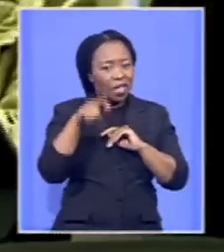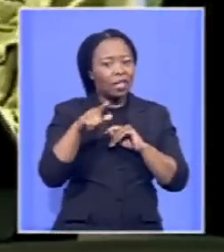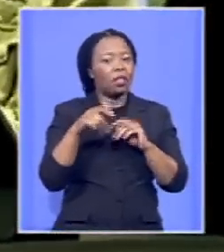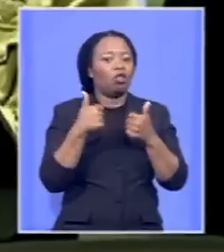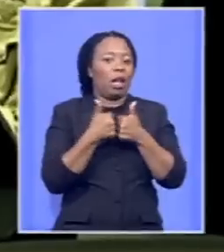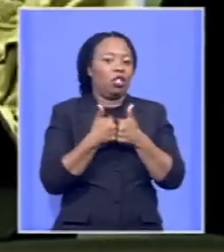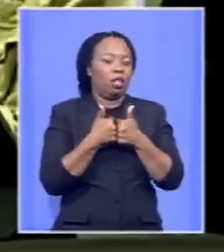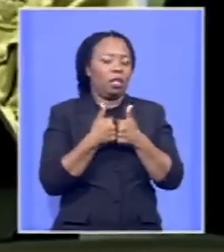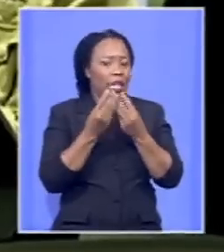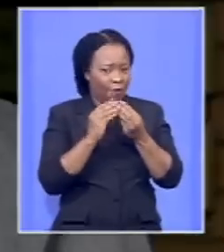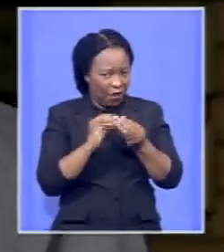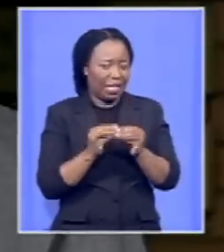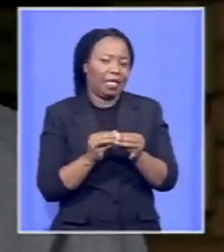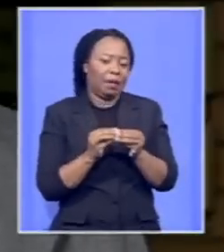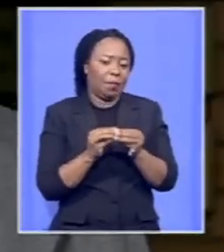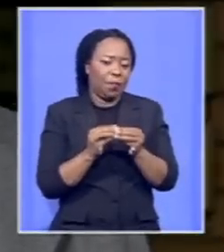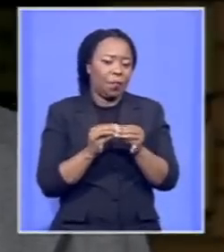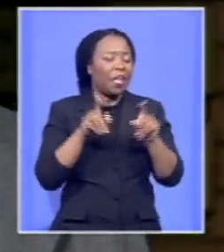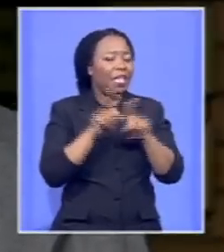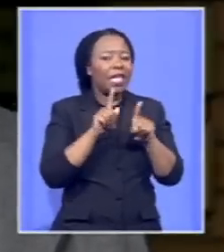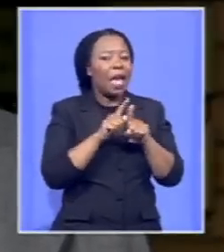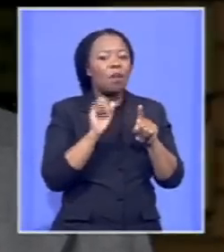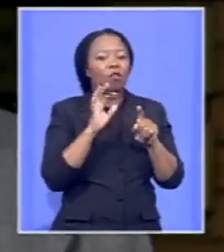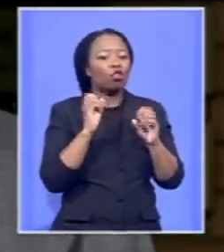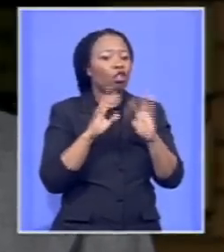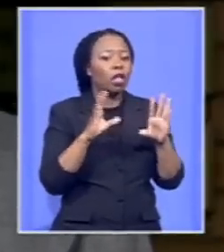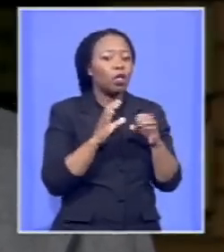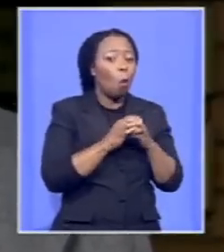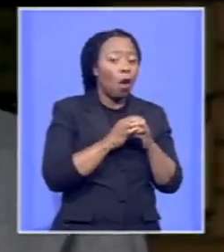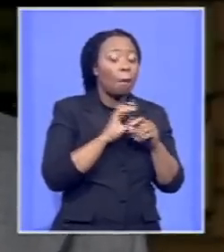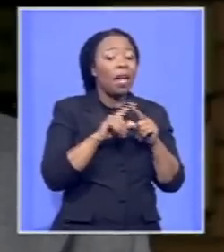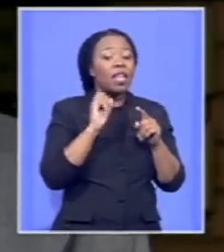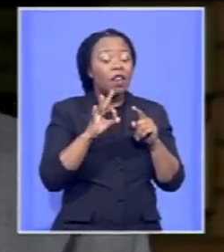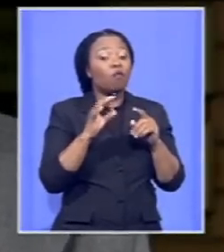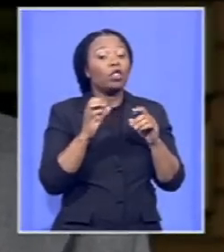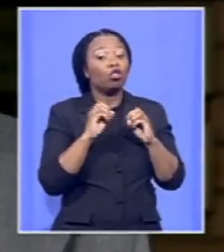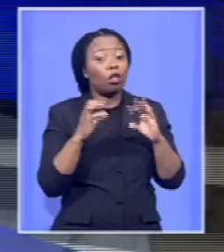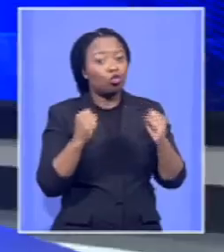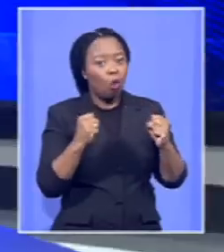perhaps even if we emerge smaller, but if we emerge stronger, all the better.